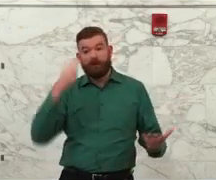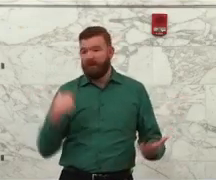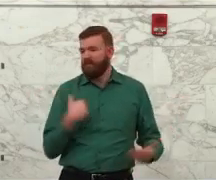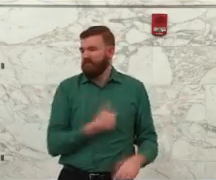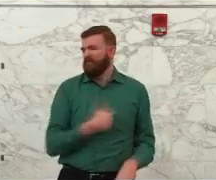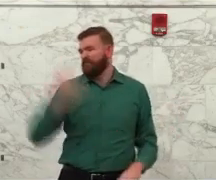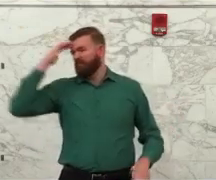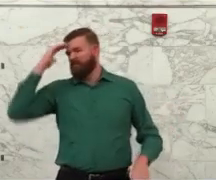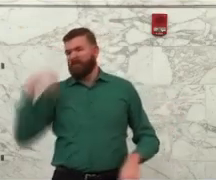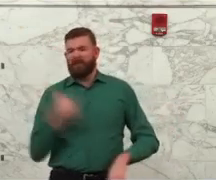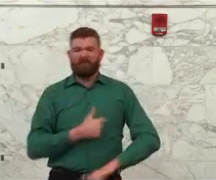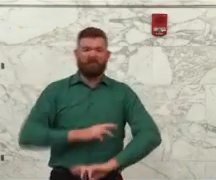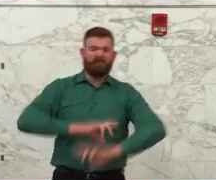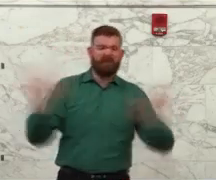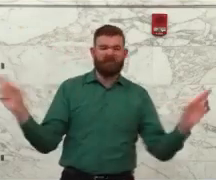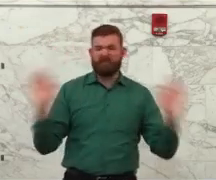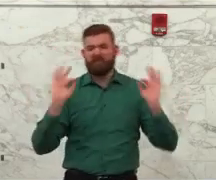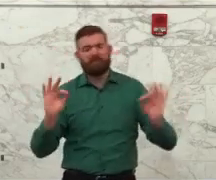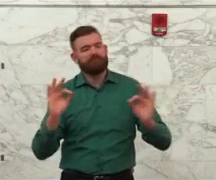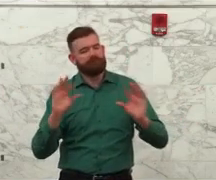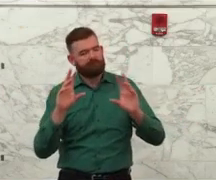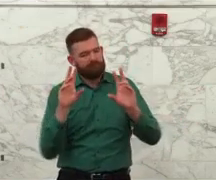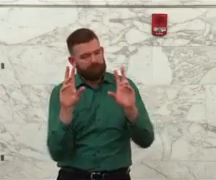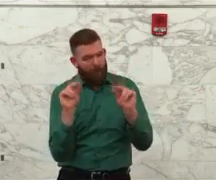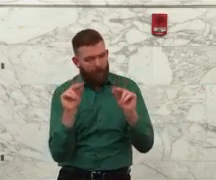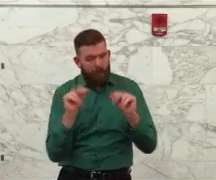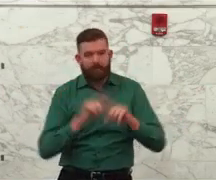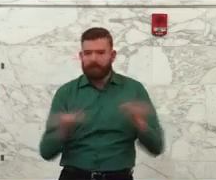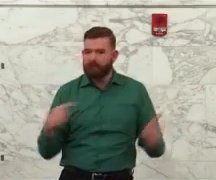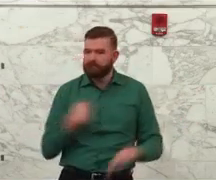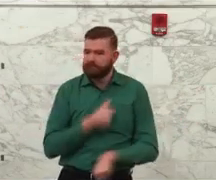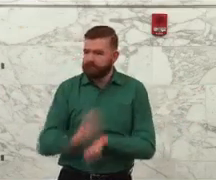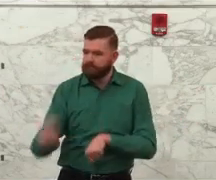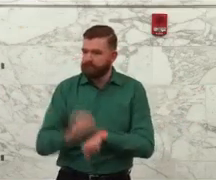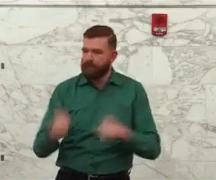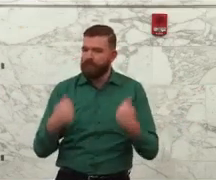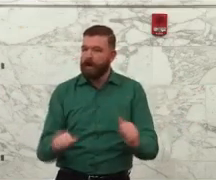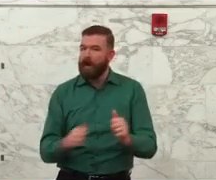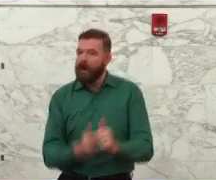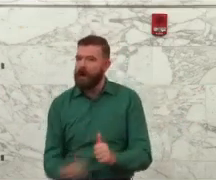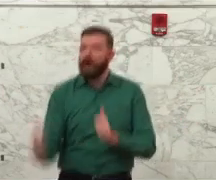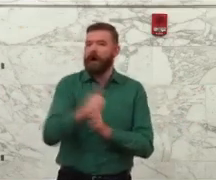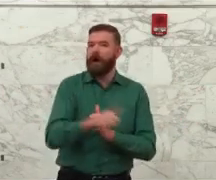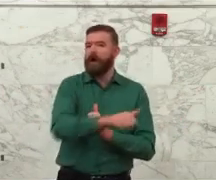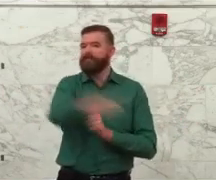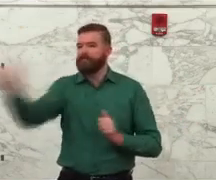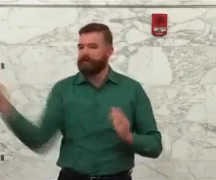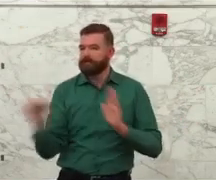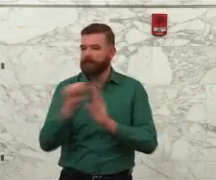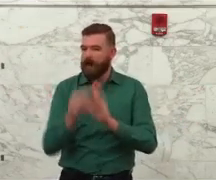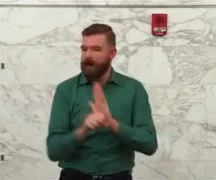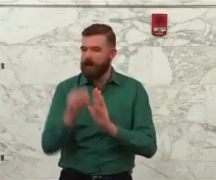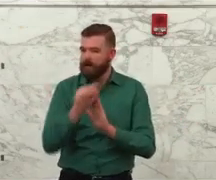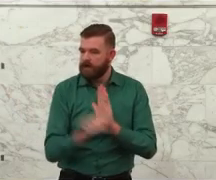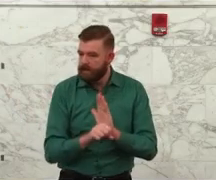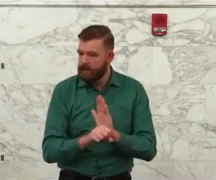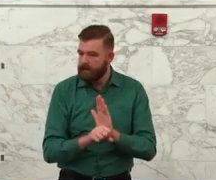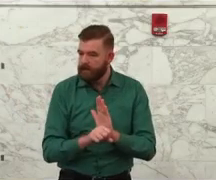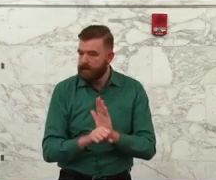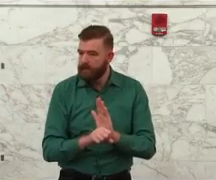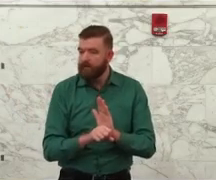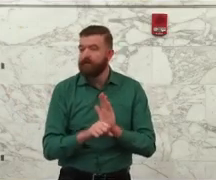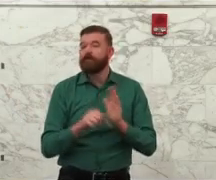curve on testing, and the numbers will continue to grow significantly. There's just no other way around that, and that will be